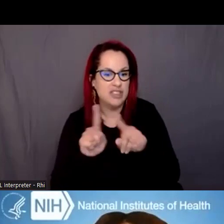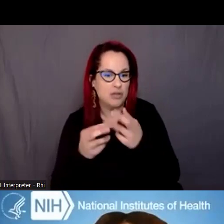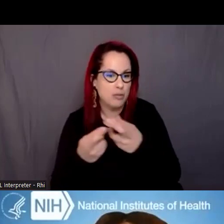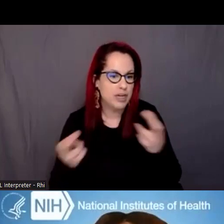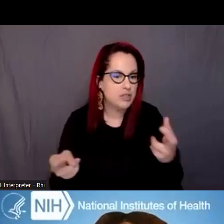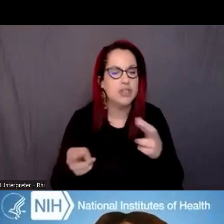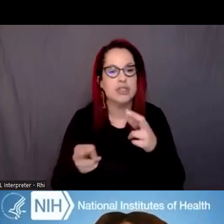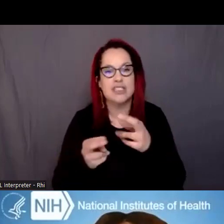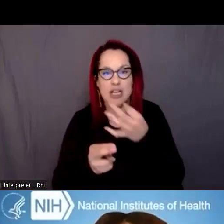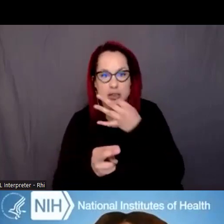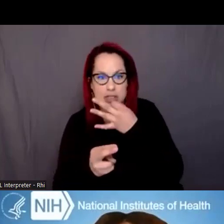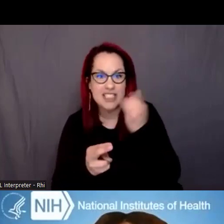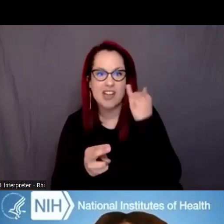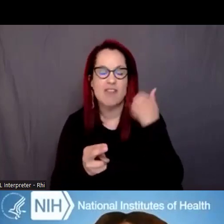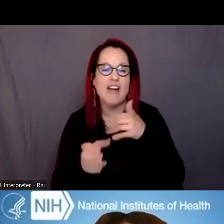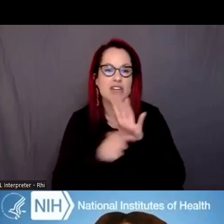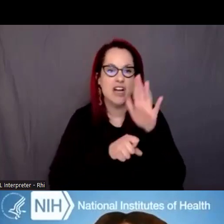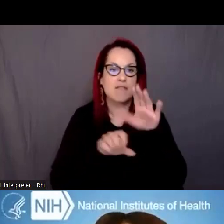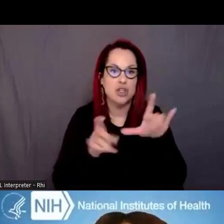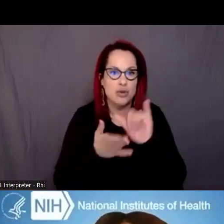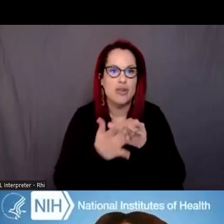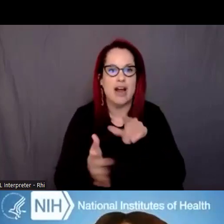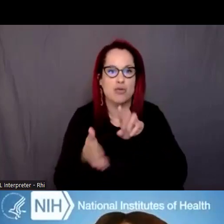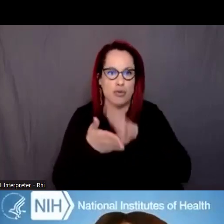research? And that is what we want to focus on.